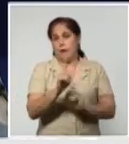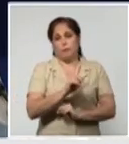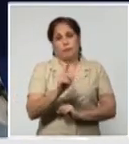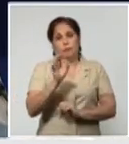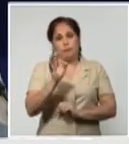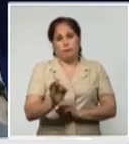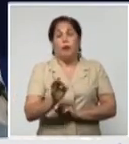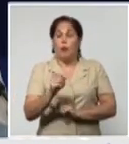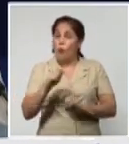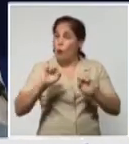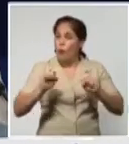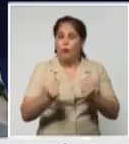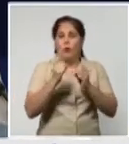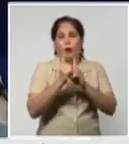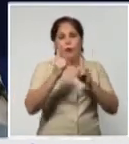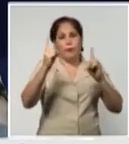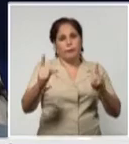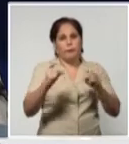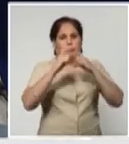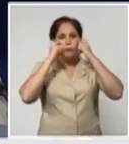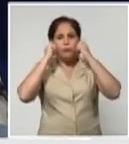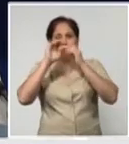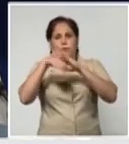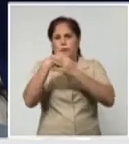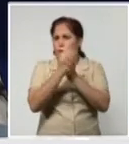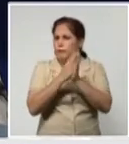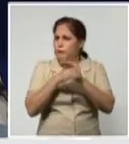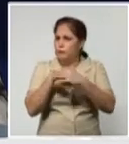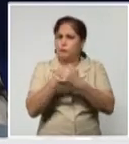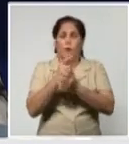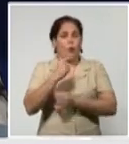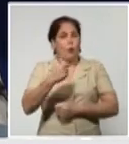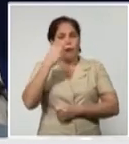avoid the contagion of this pandemic.